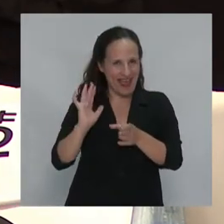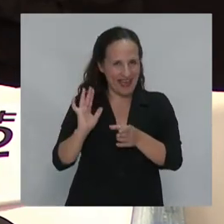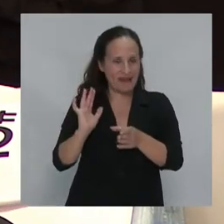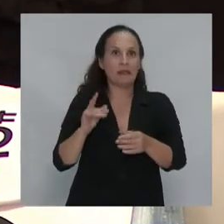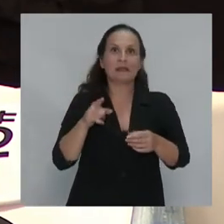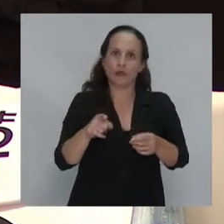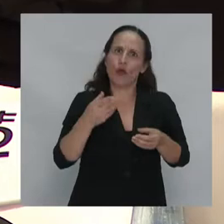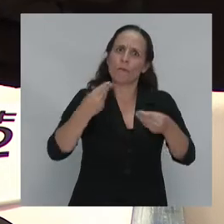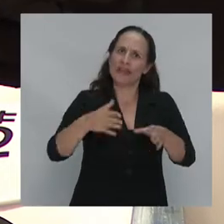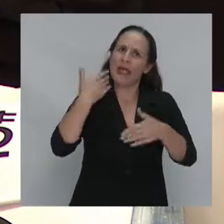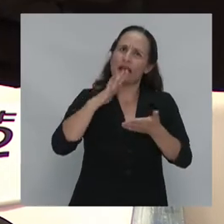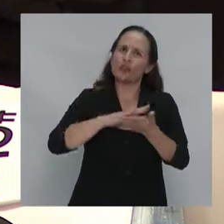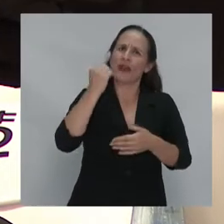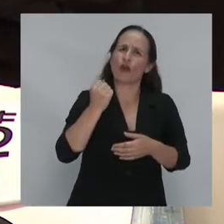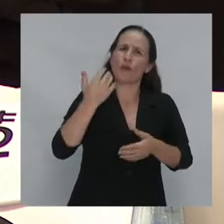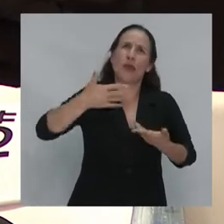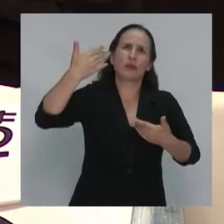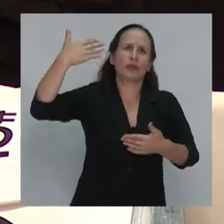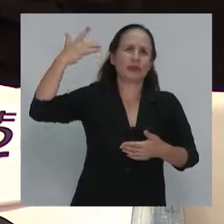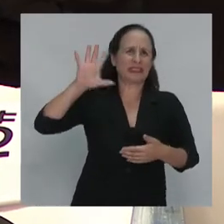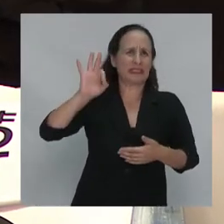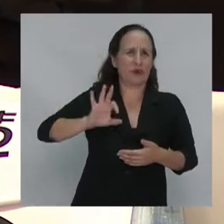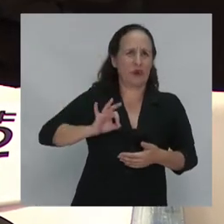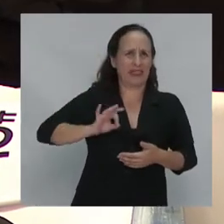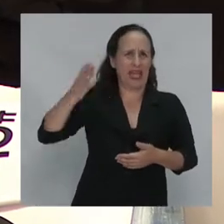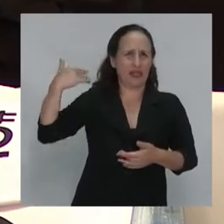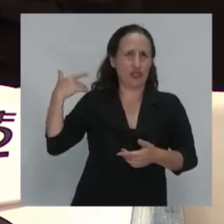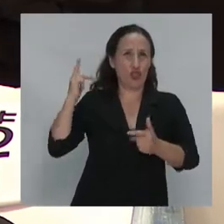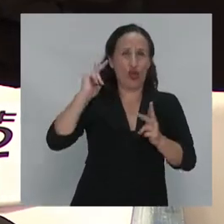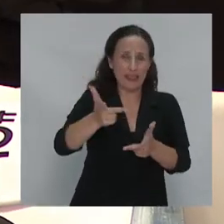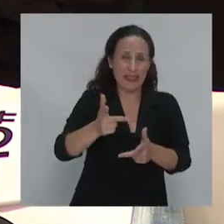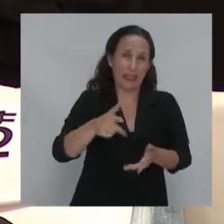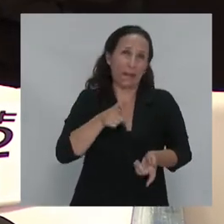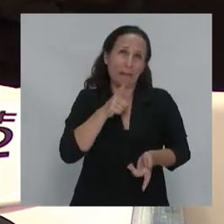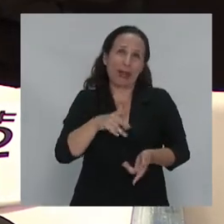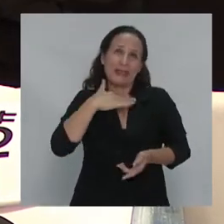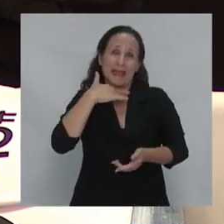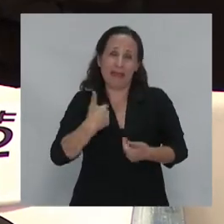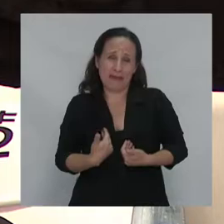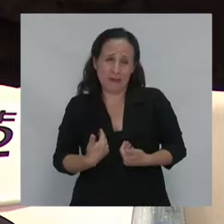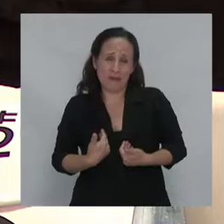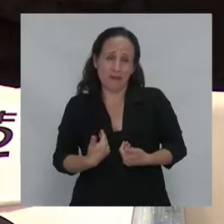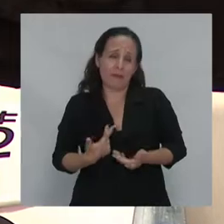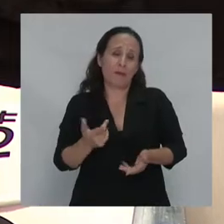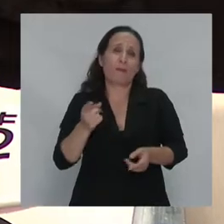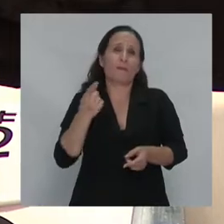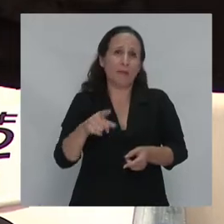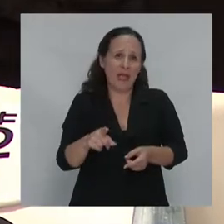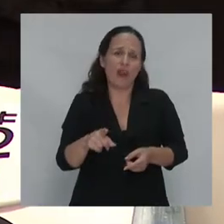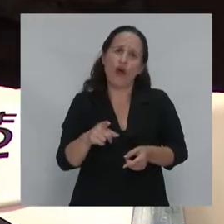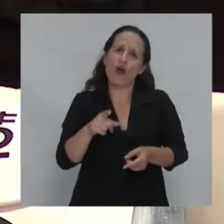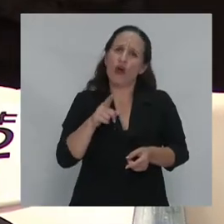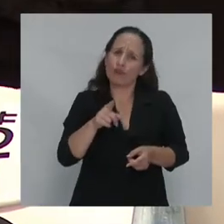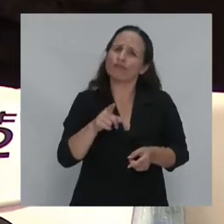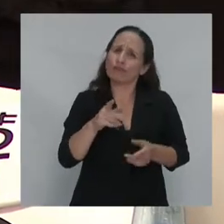bullshit now but it doesn't mean that you can develop a new theory by saying oh I don't like this part and I don't like that part you don't do that